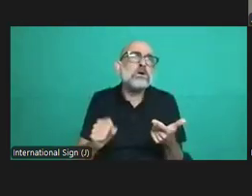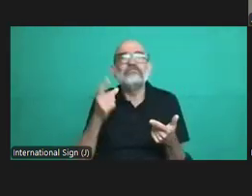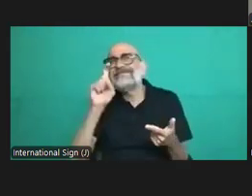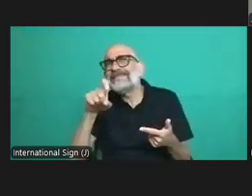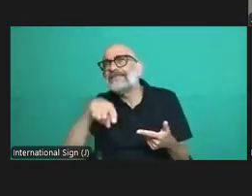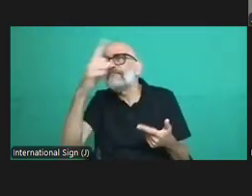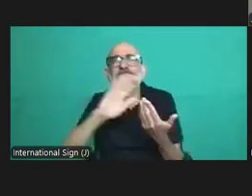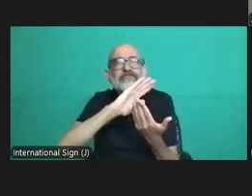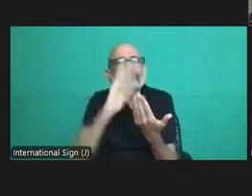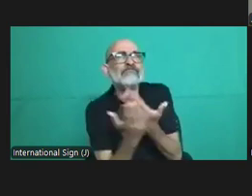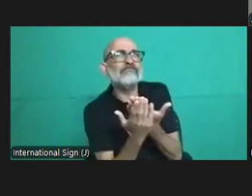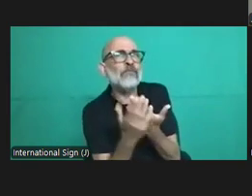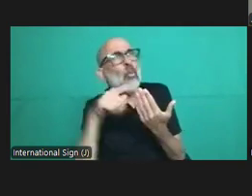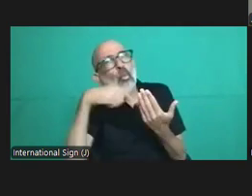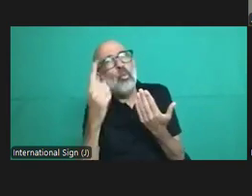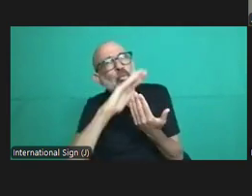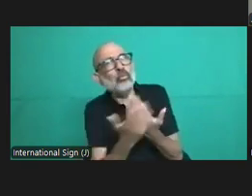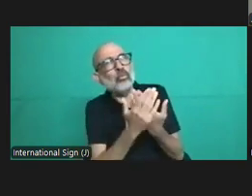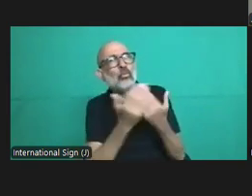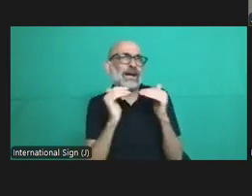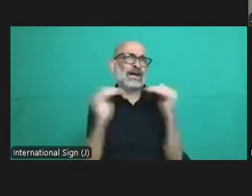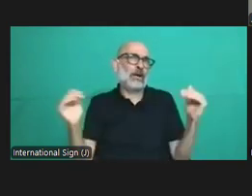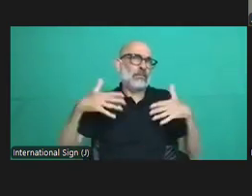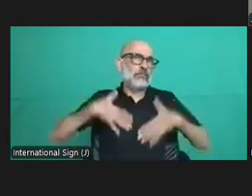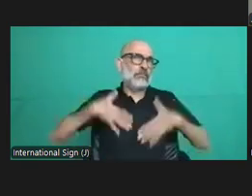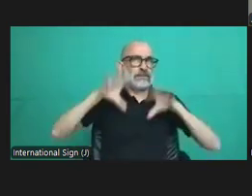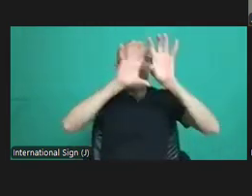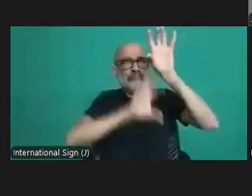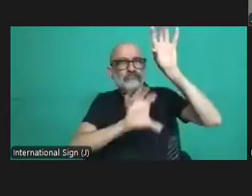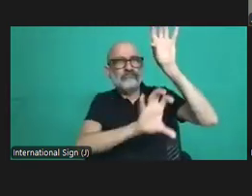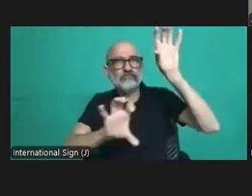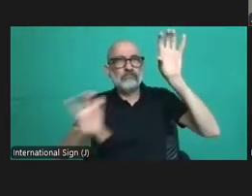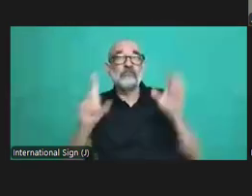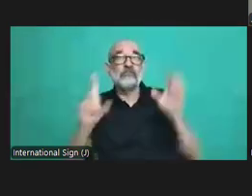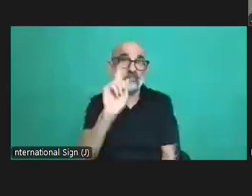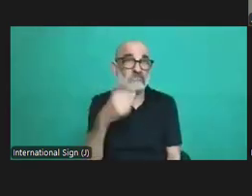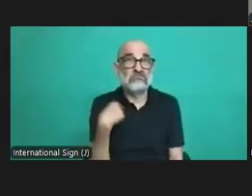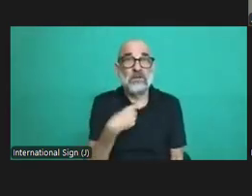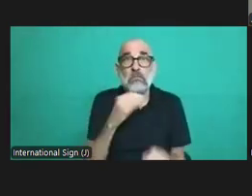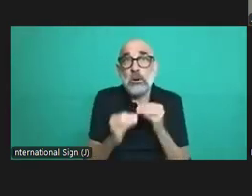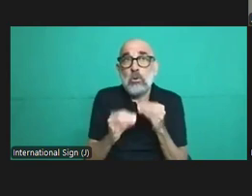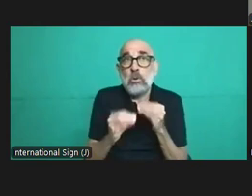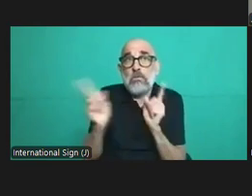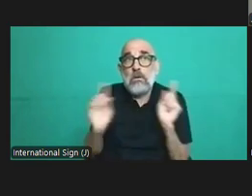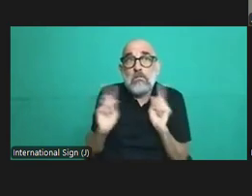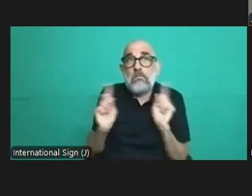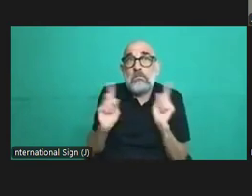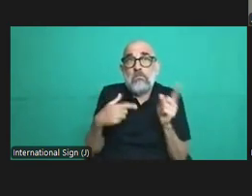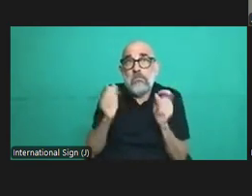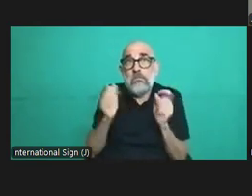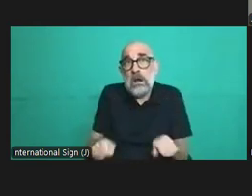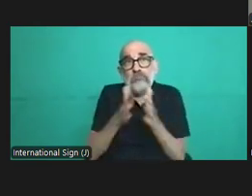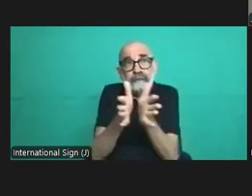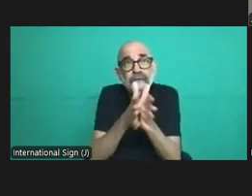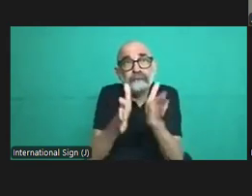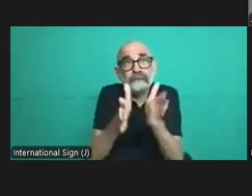money, the amount of the money, would go through the cabinet, and our minister has always been very supportive in